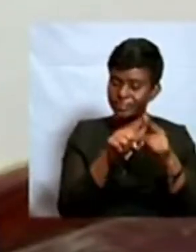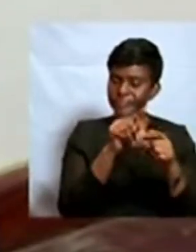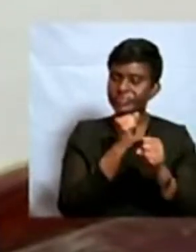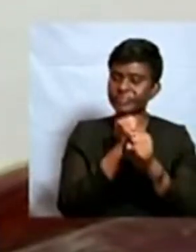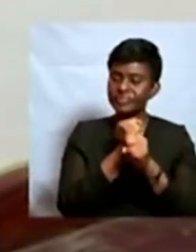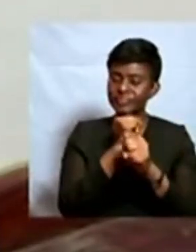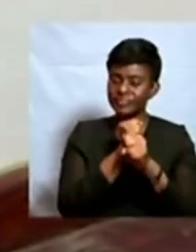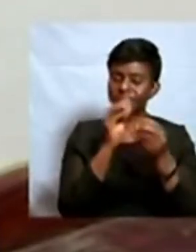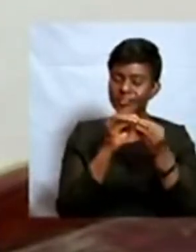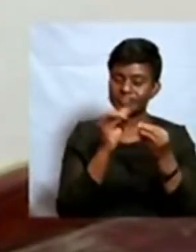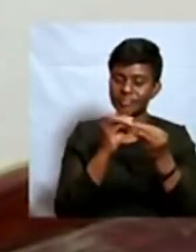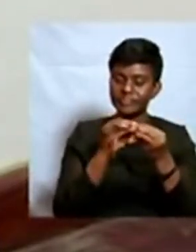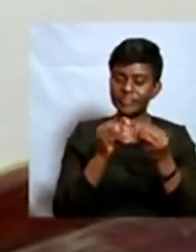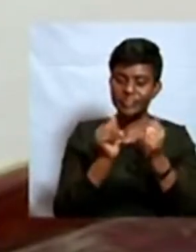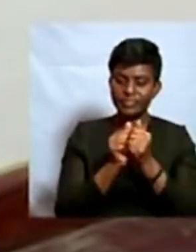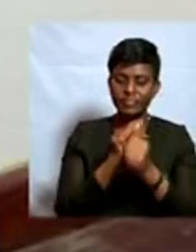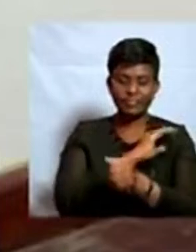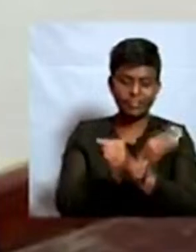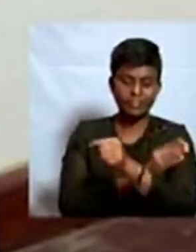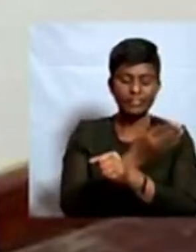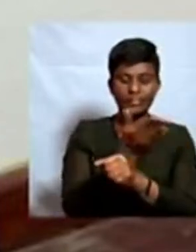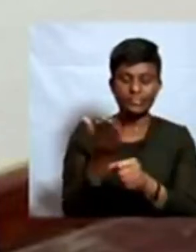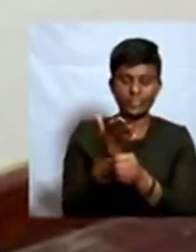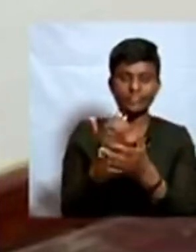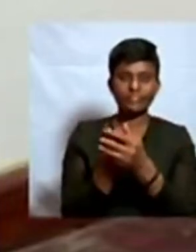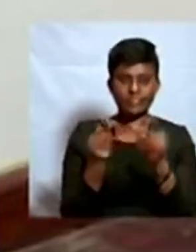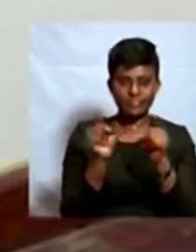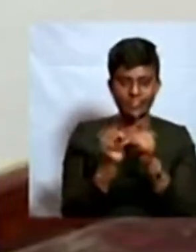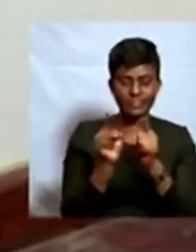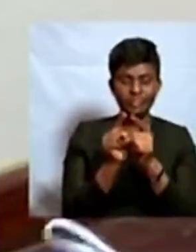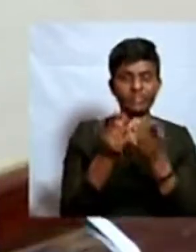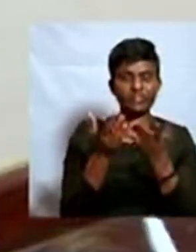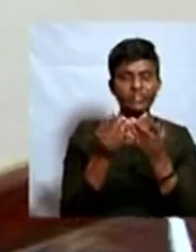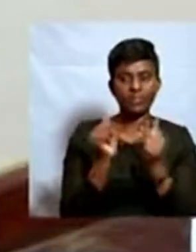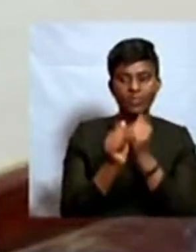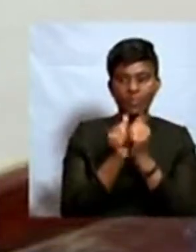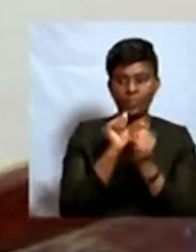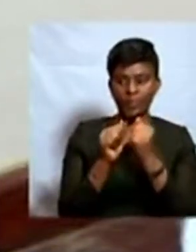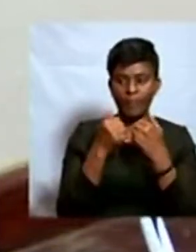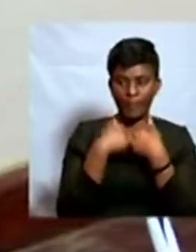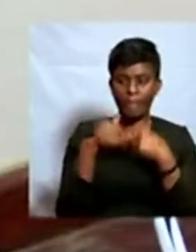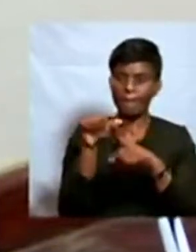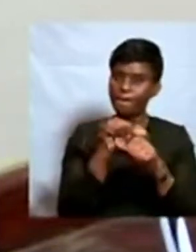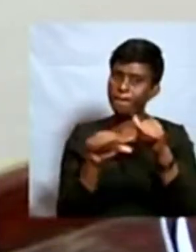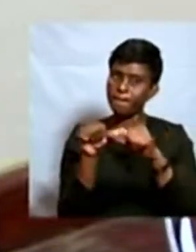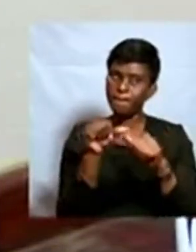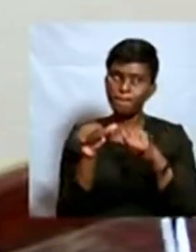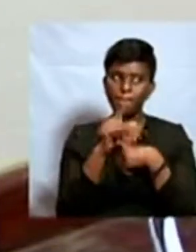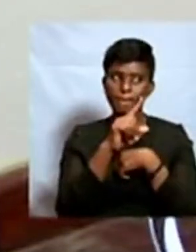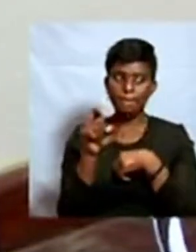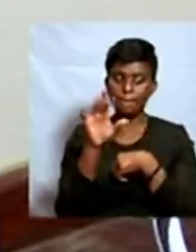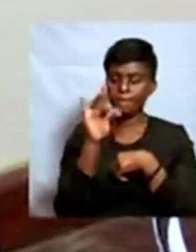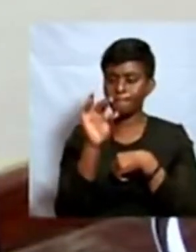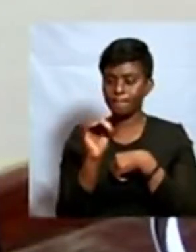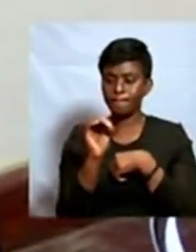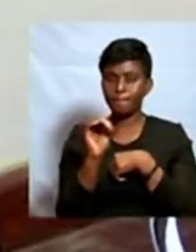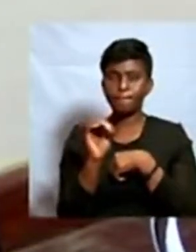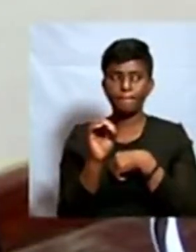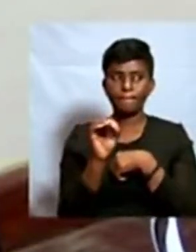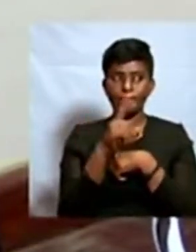operate mostly with capacity of a MAX aircraft, which carries around 180